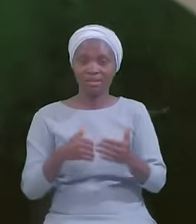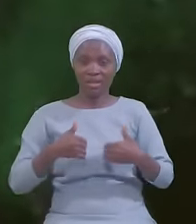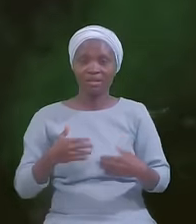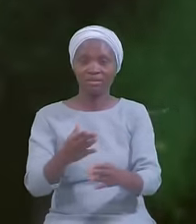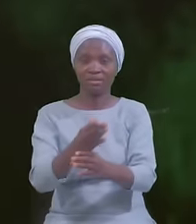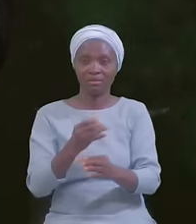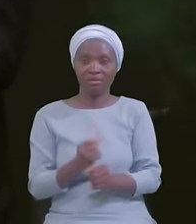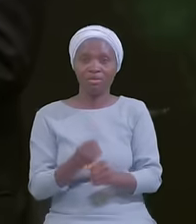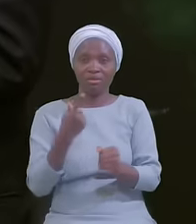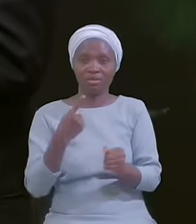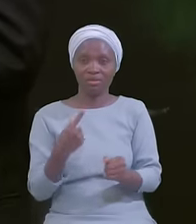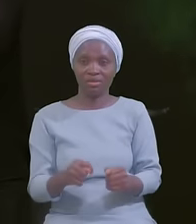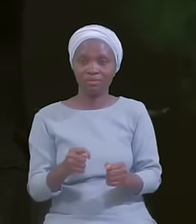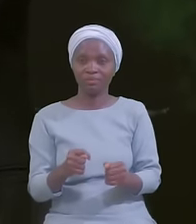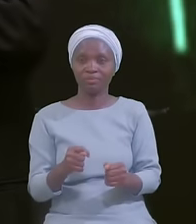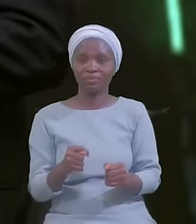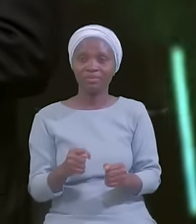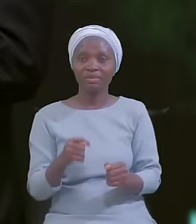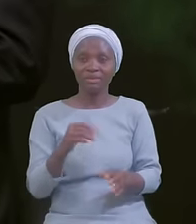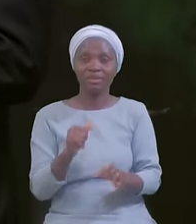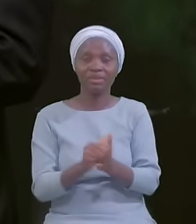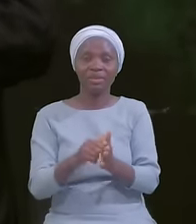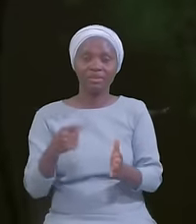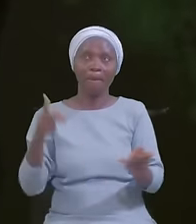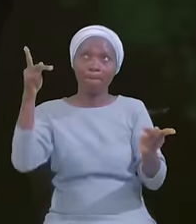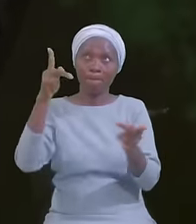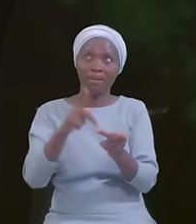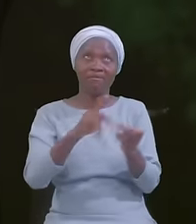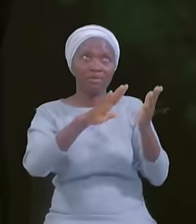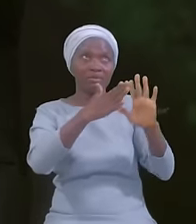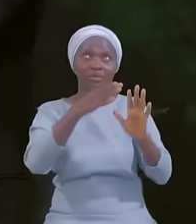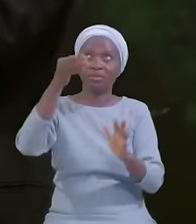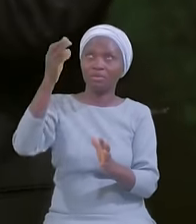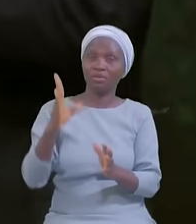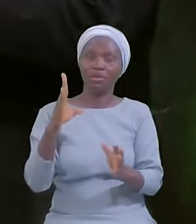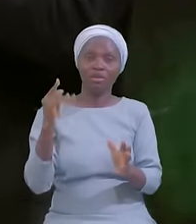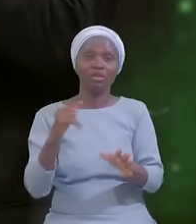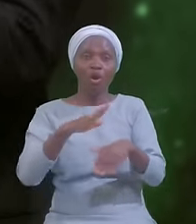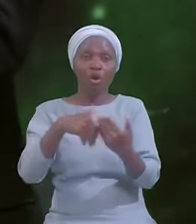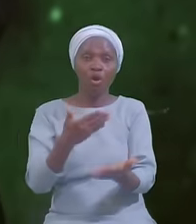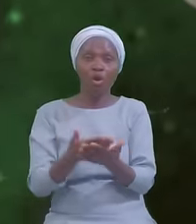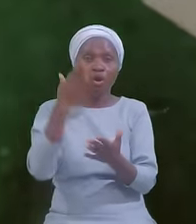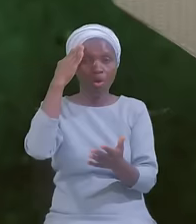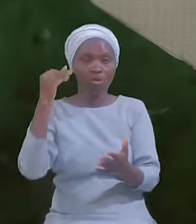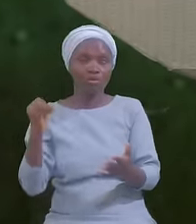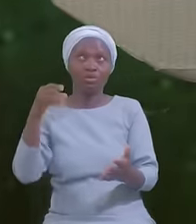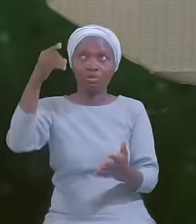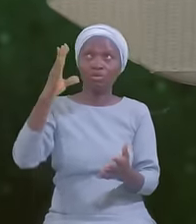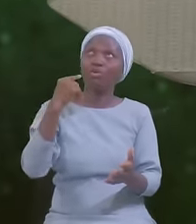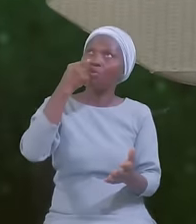the present God, the perfect God, the omnipotent God, the one that has